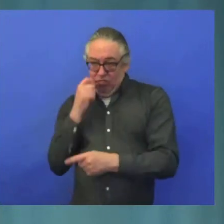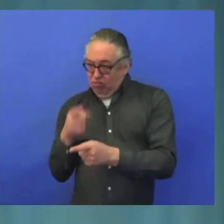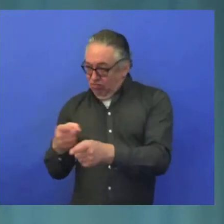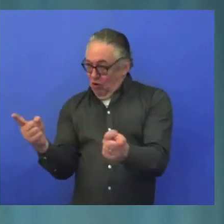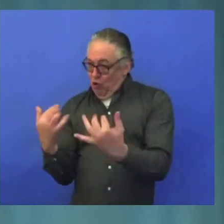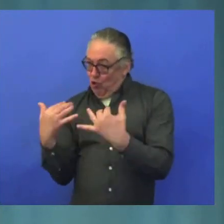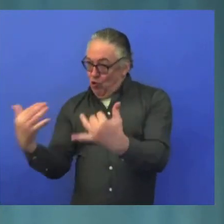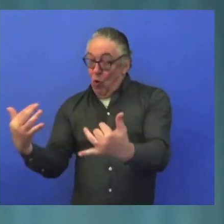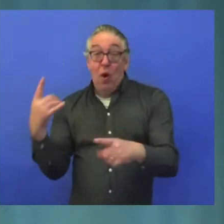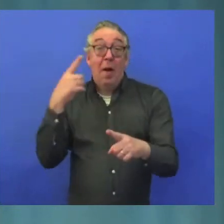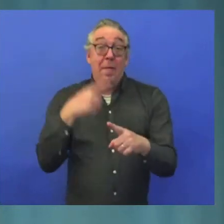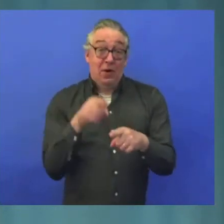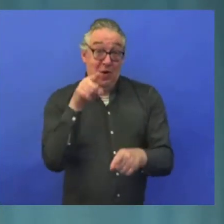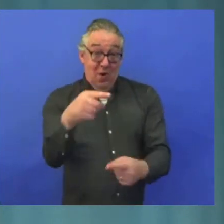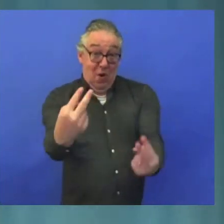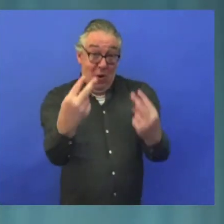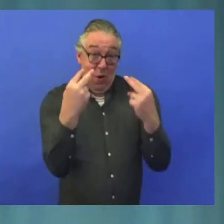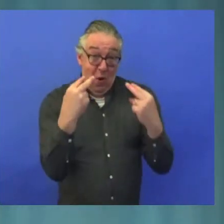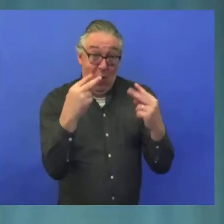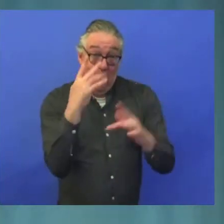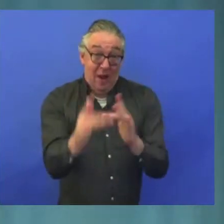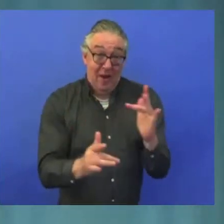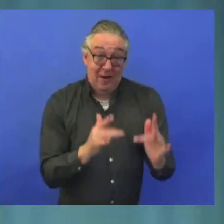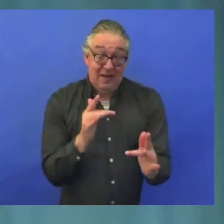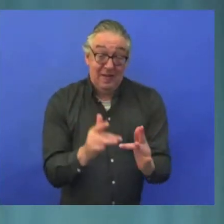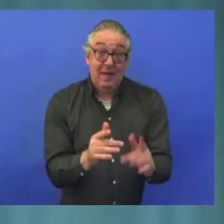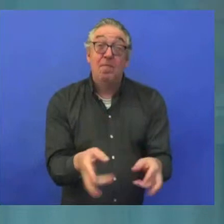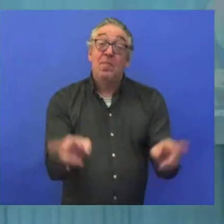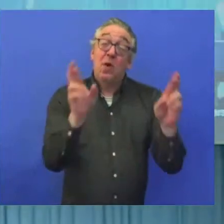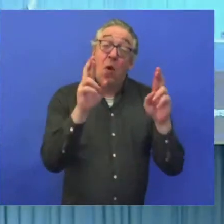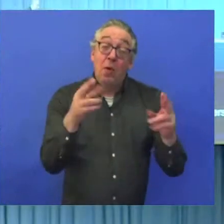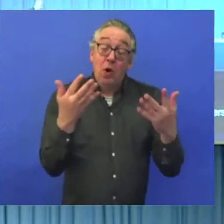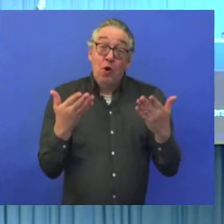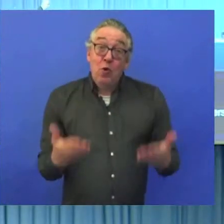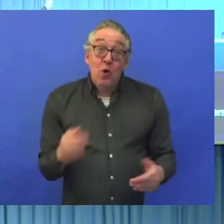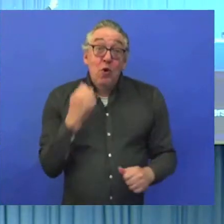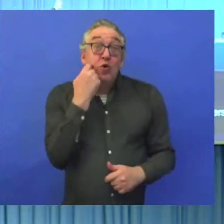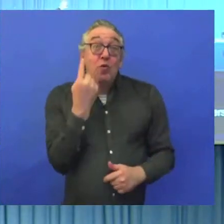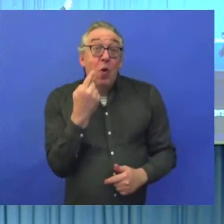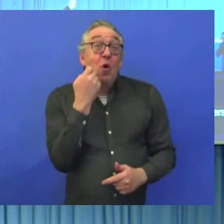great 3 days. Thank you. Thank you, Martin.